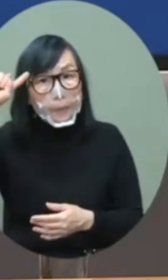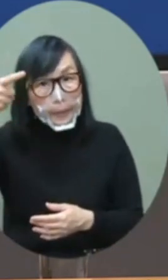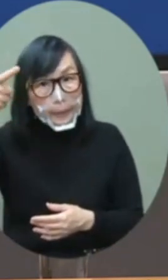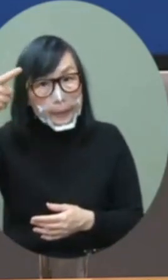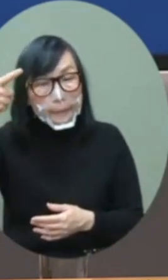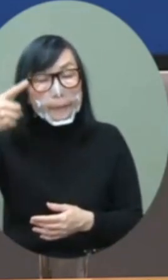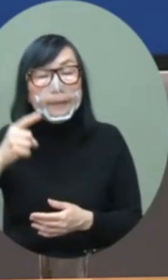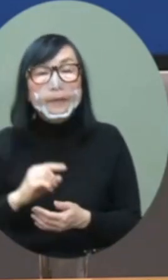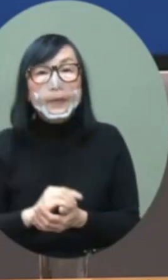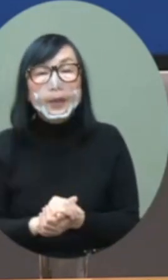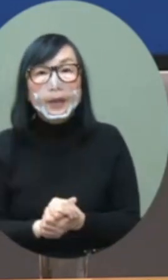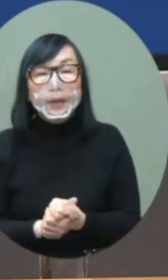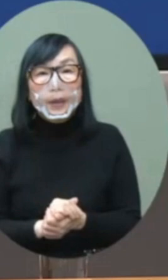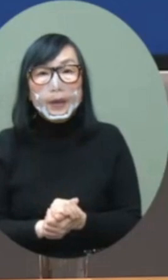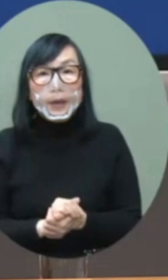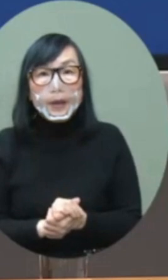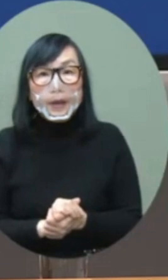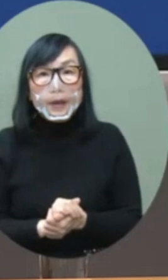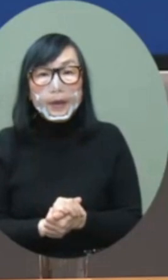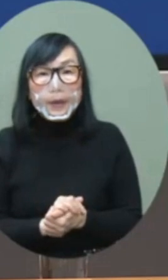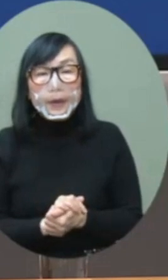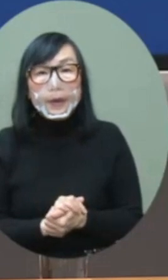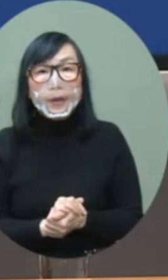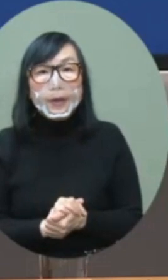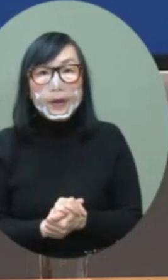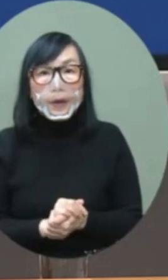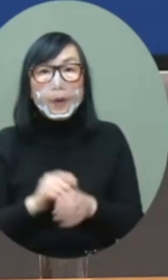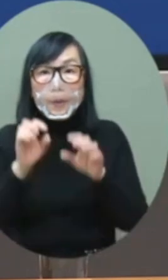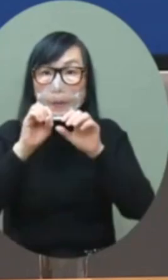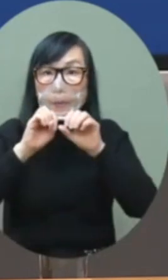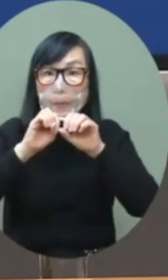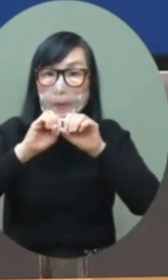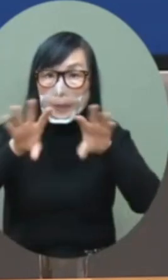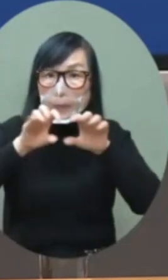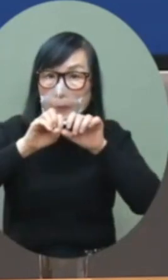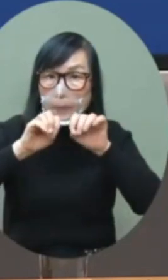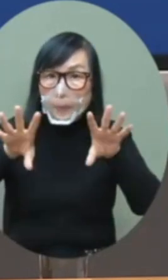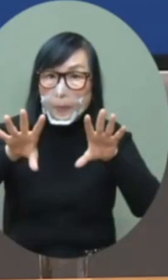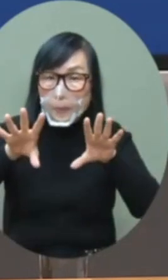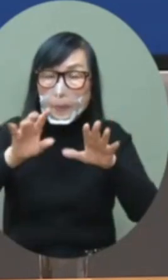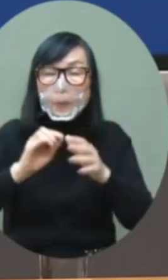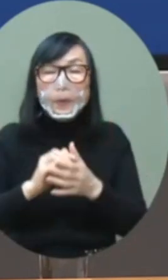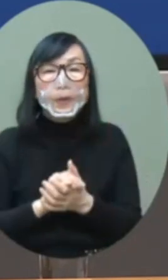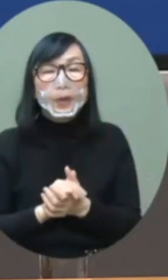findings of our 1-month review of the implementation of the various measures.